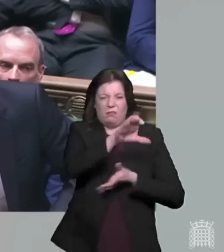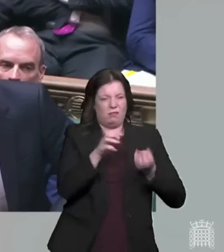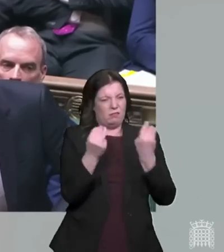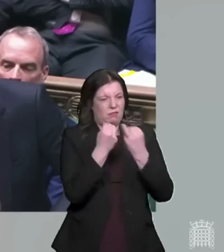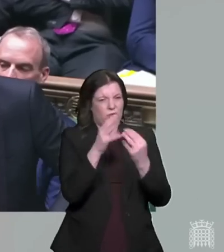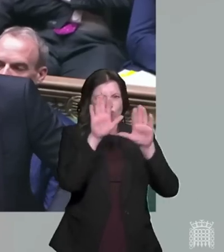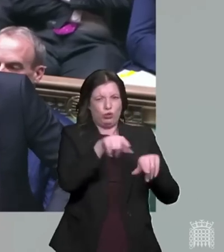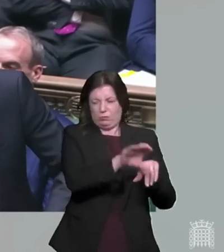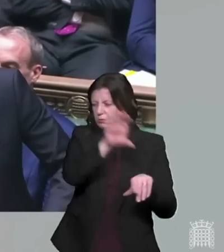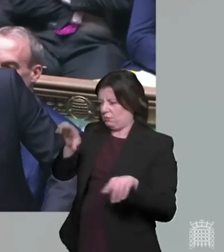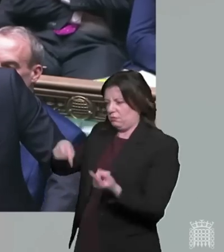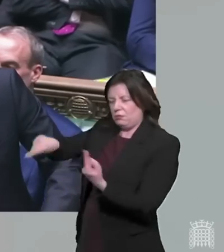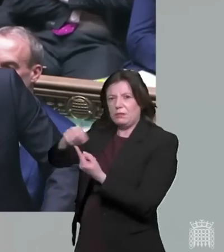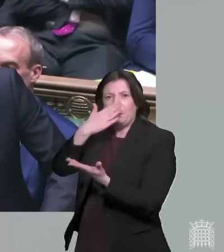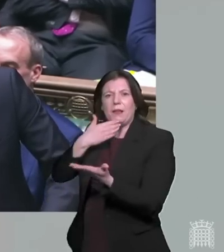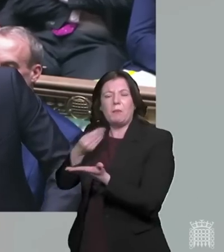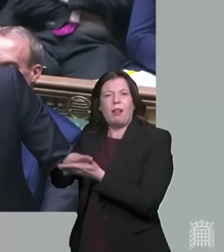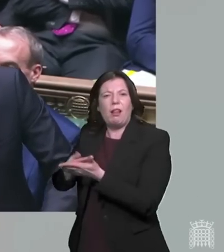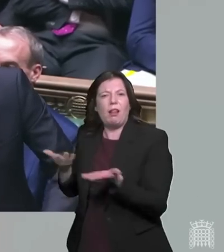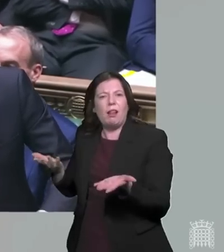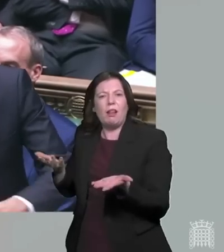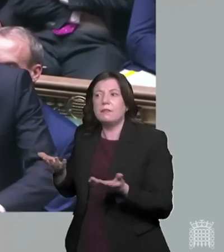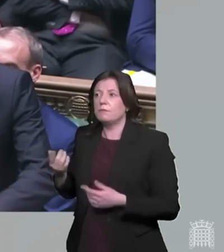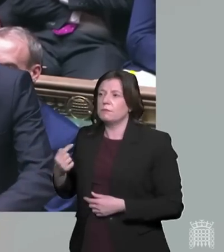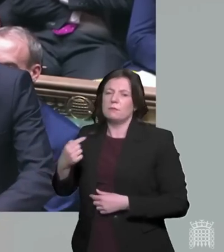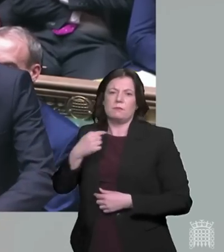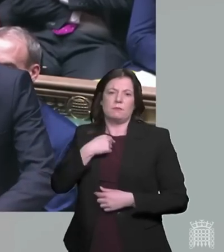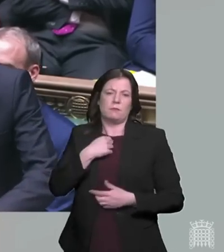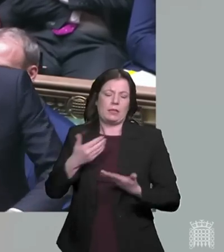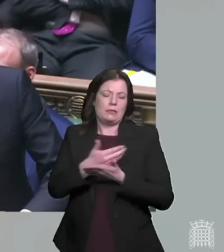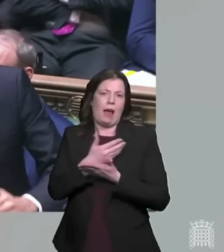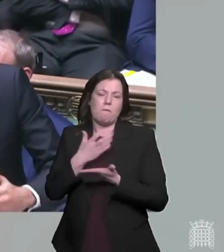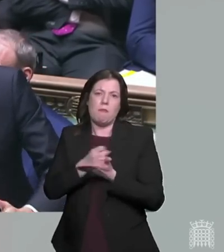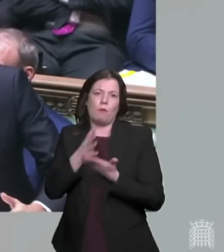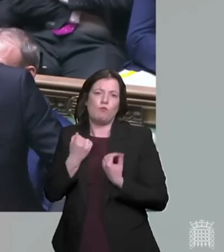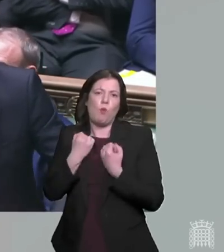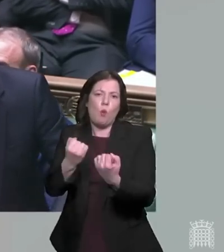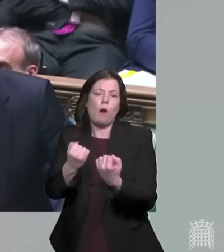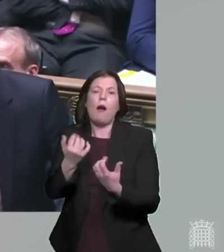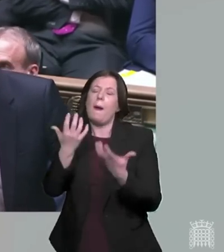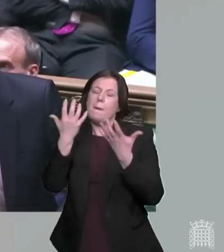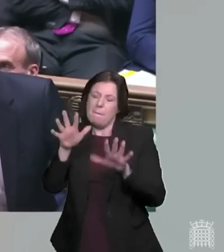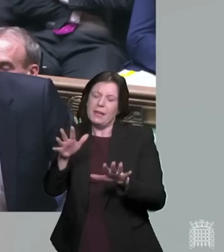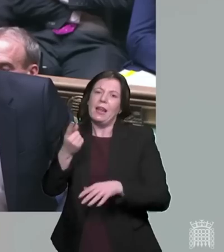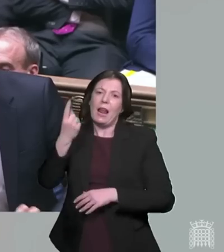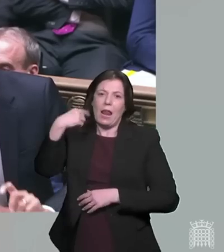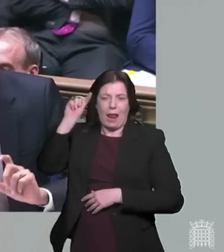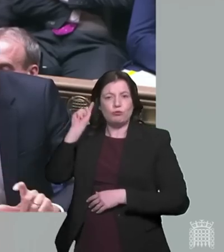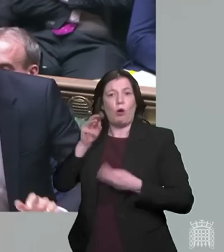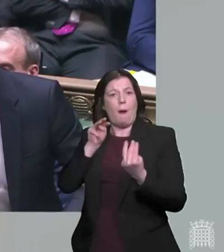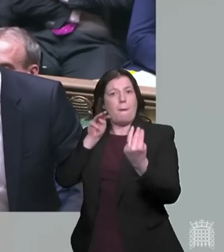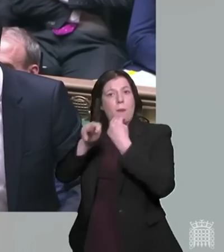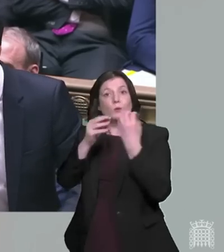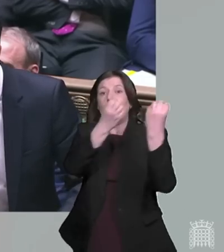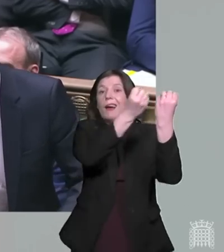priority, and we will do everything we can to make sure drivers do feel safe. Last year, we in fact paused the rollout of smart motorways